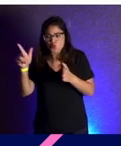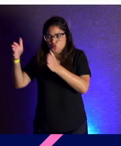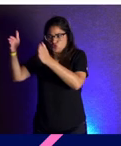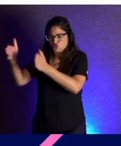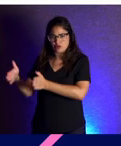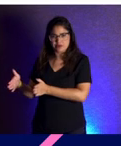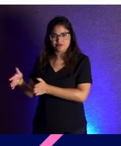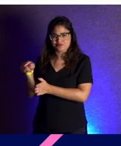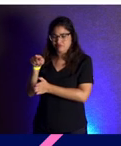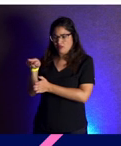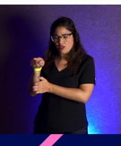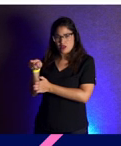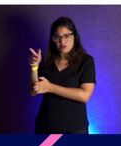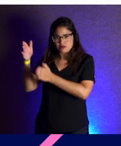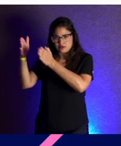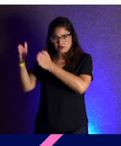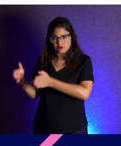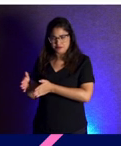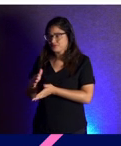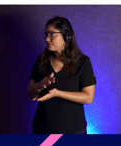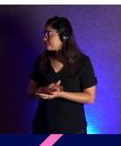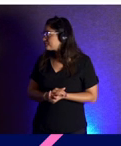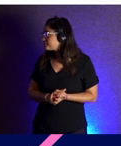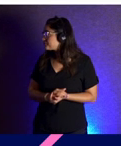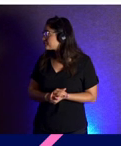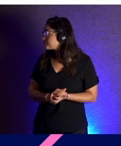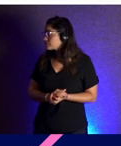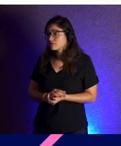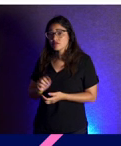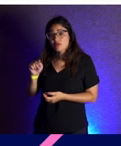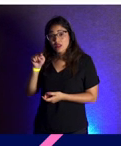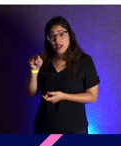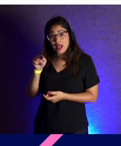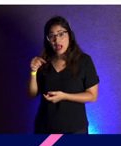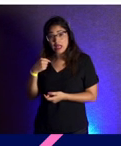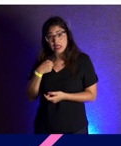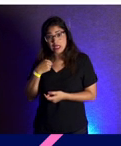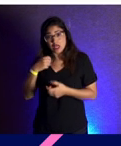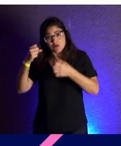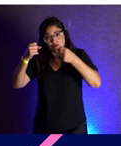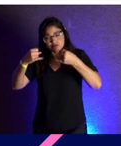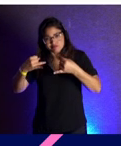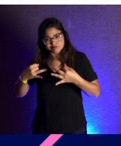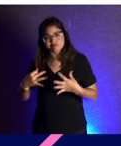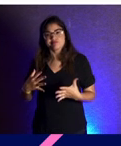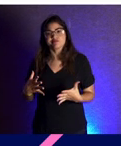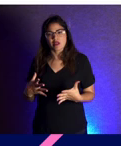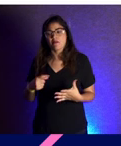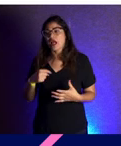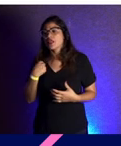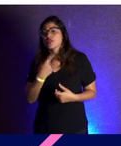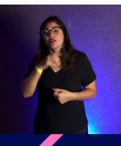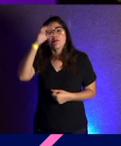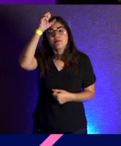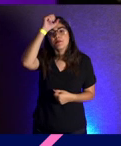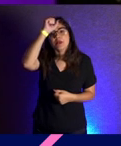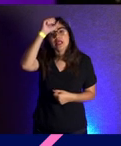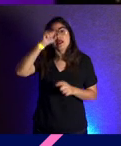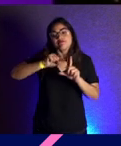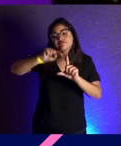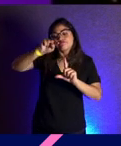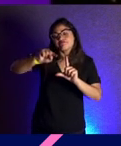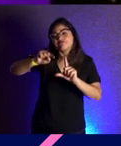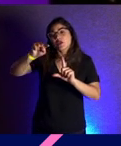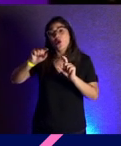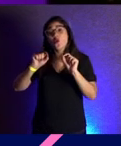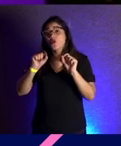This part. And this is why I want to keep coming back to what do we learn from this? And one of the things we learned from statistical